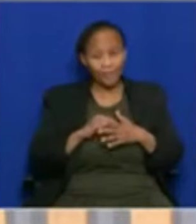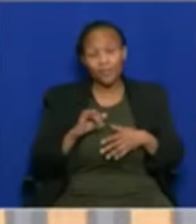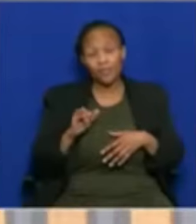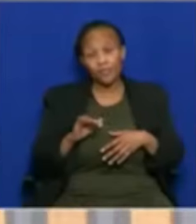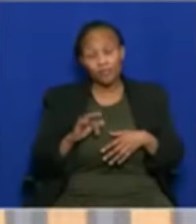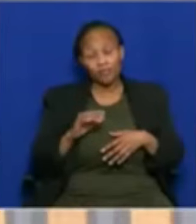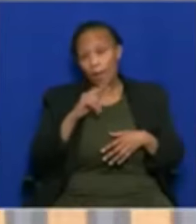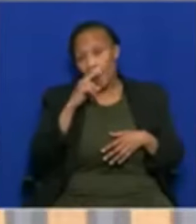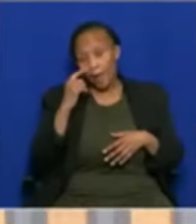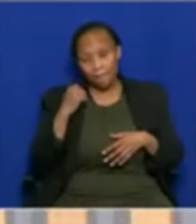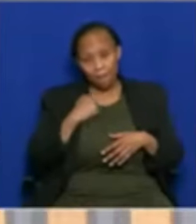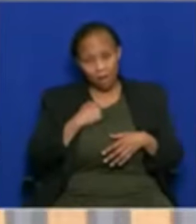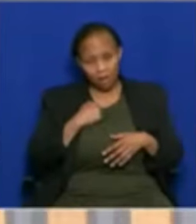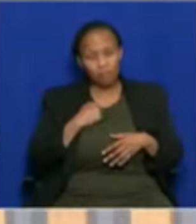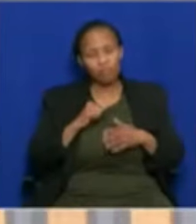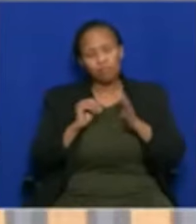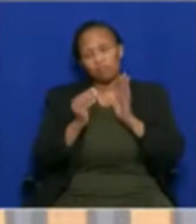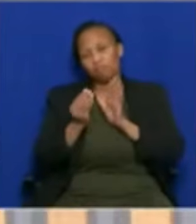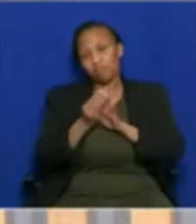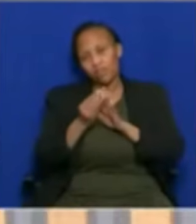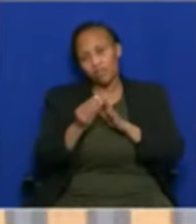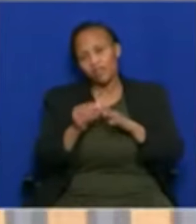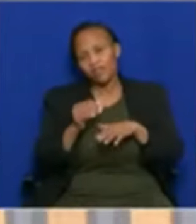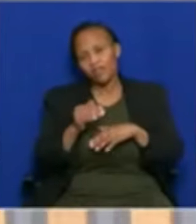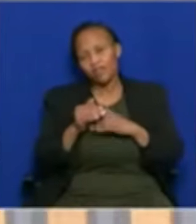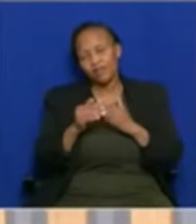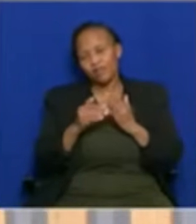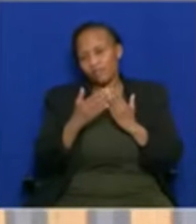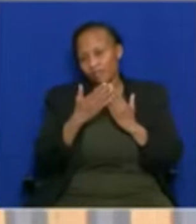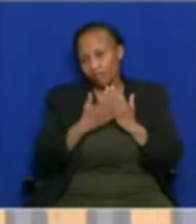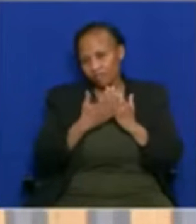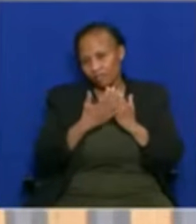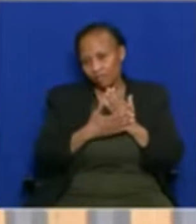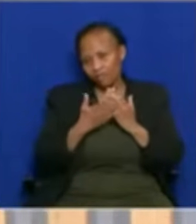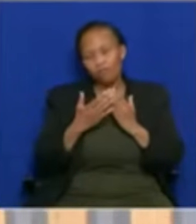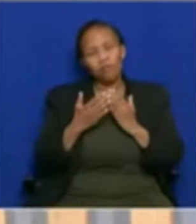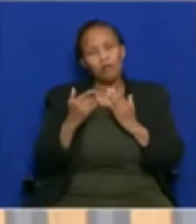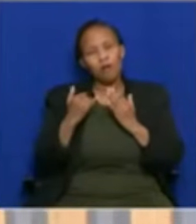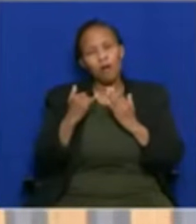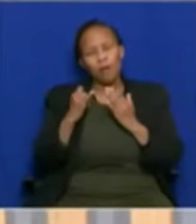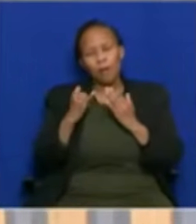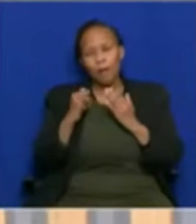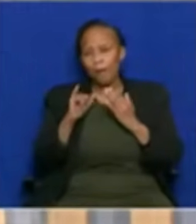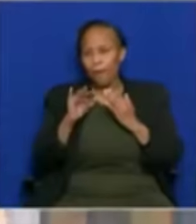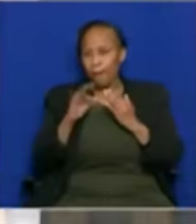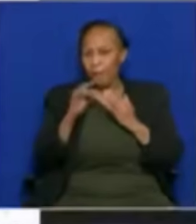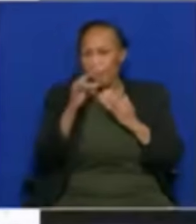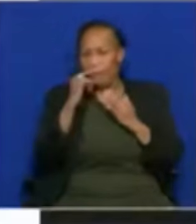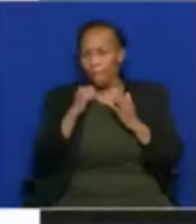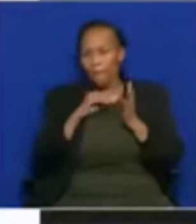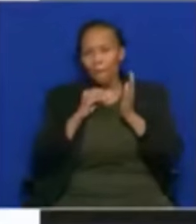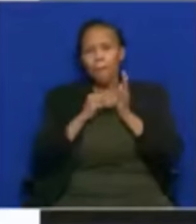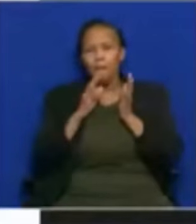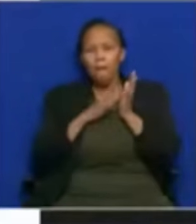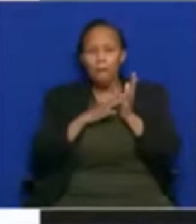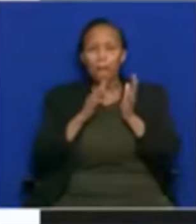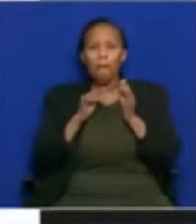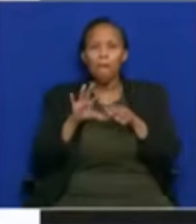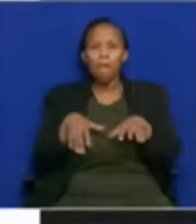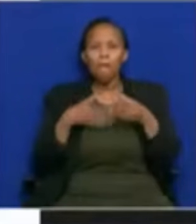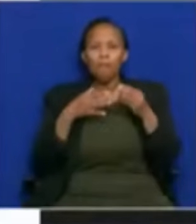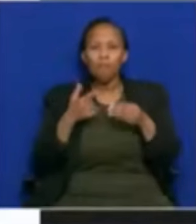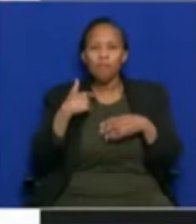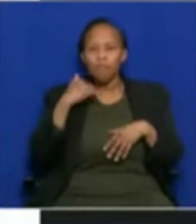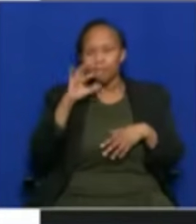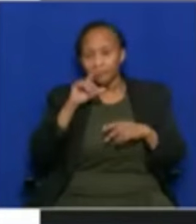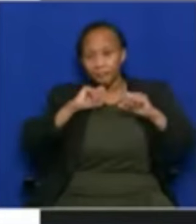there, if you put my name on a document, I must be aware of it. That's the first part of it. The second part of it,